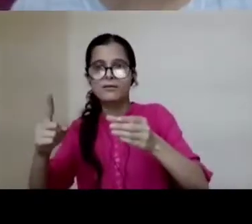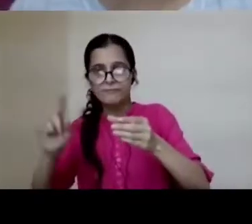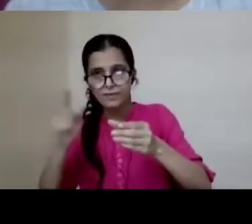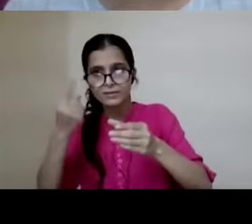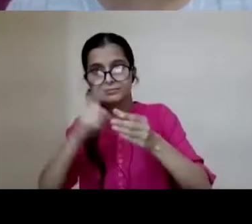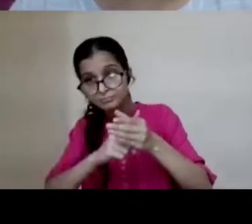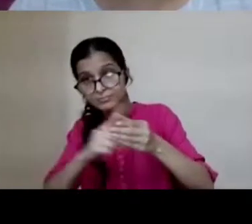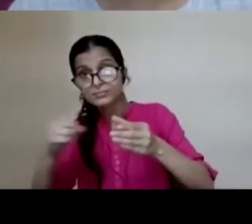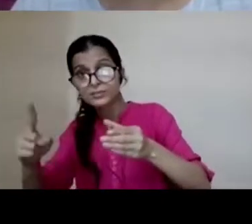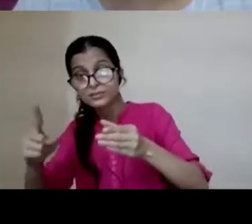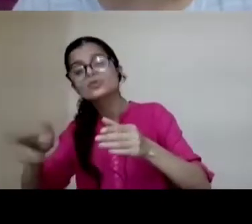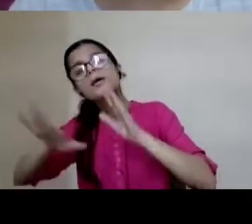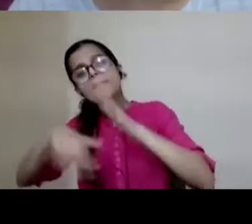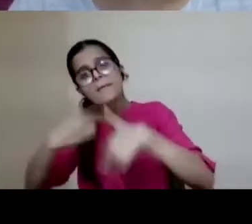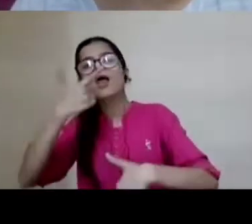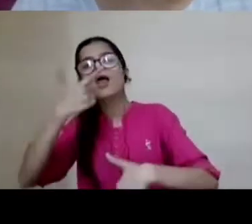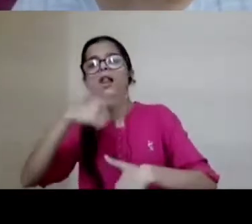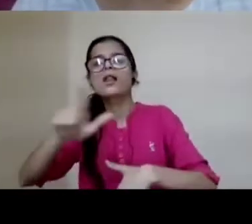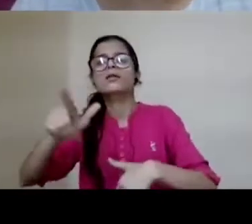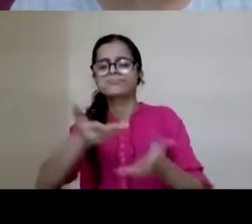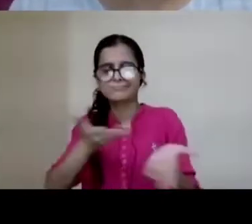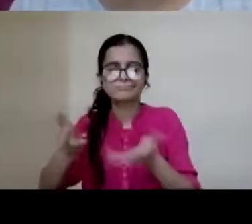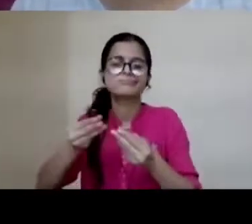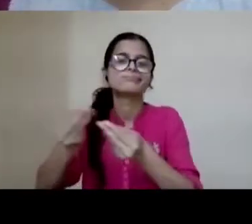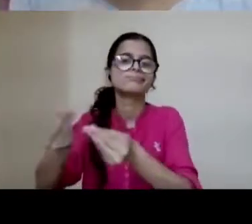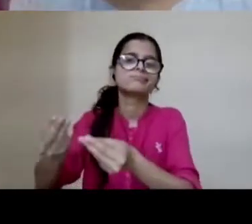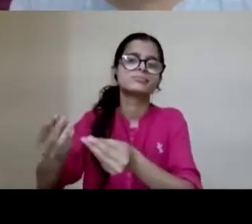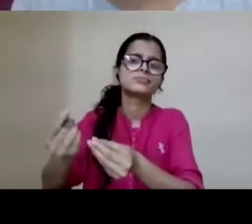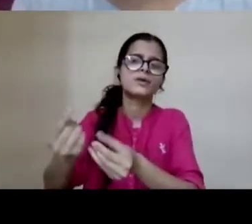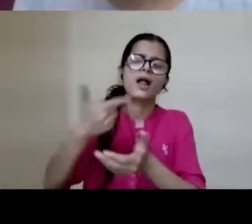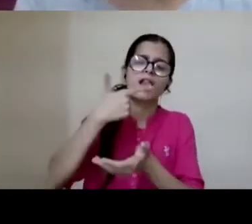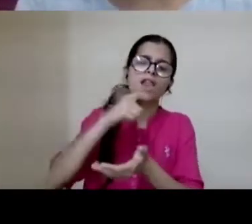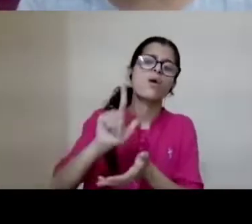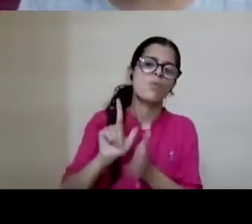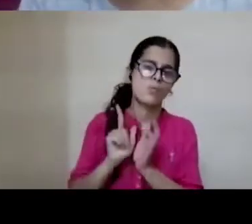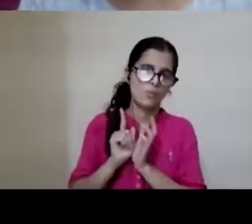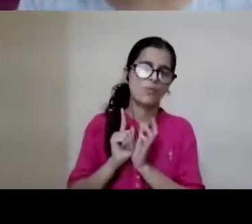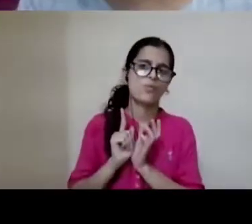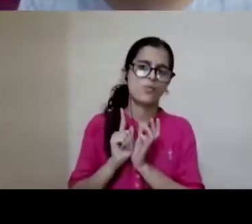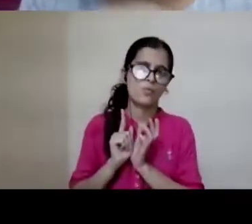allow you certain kinds of remedial measures, or I bring in